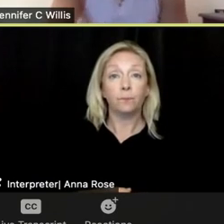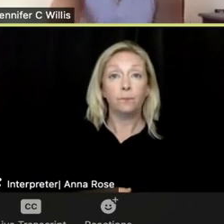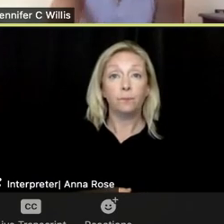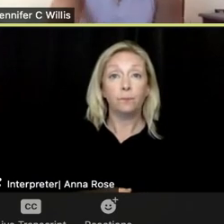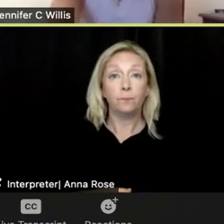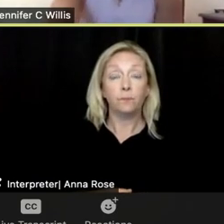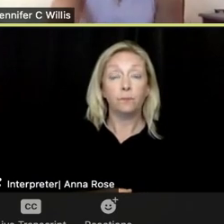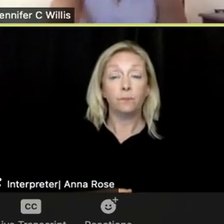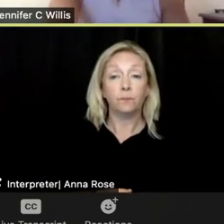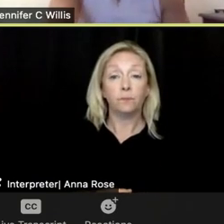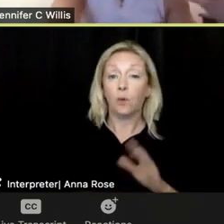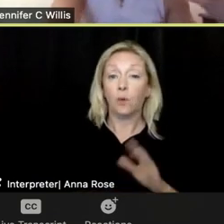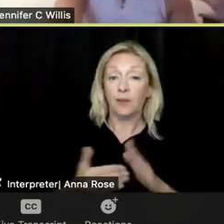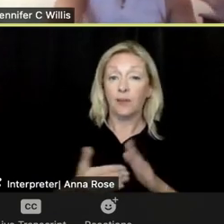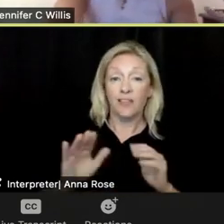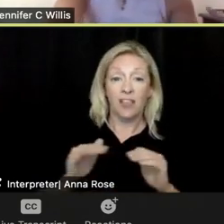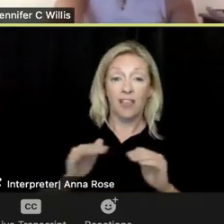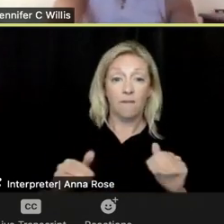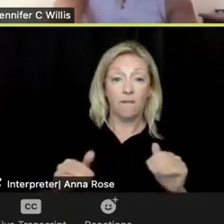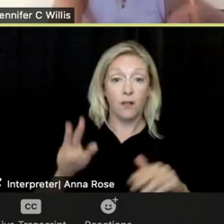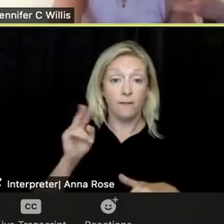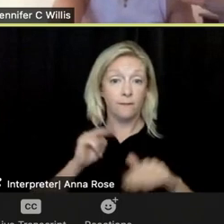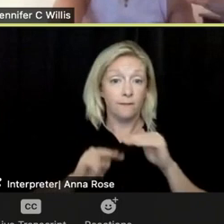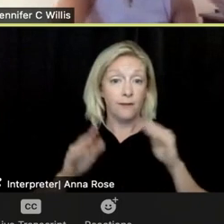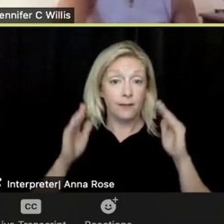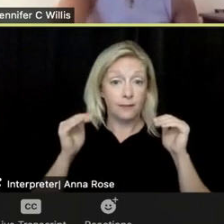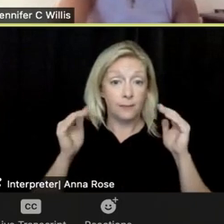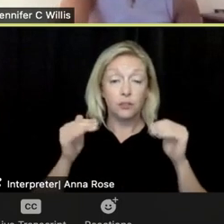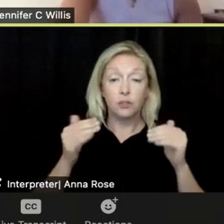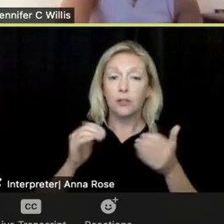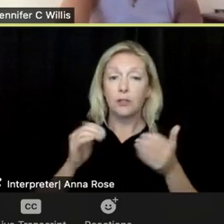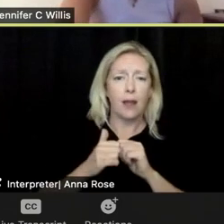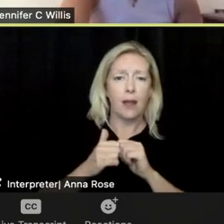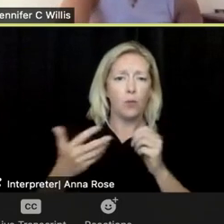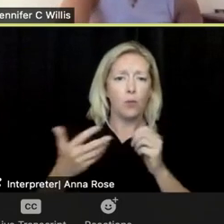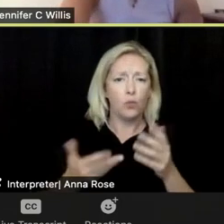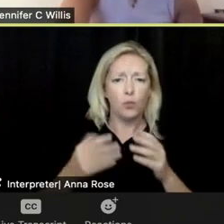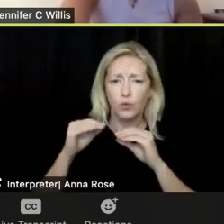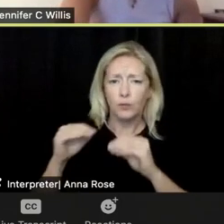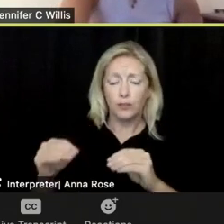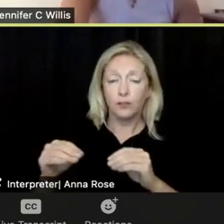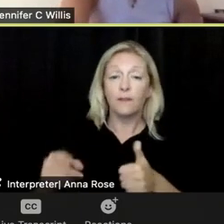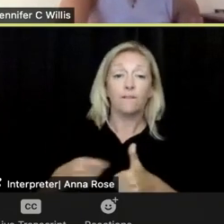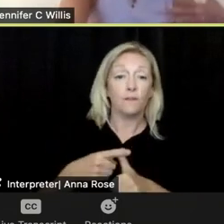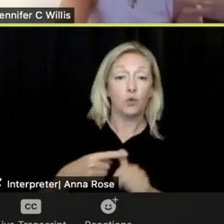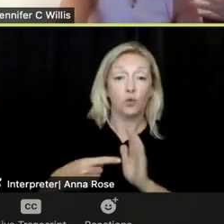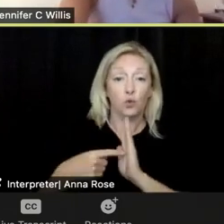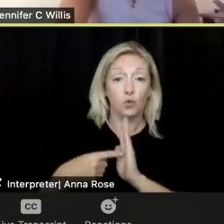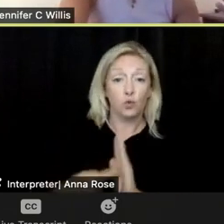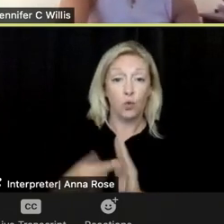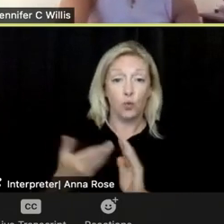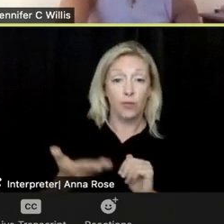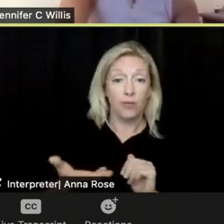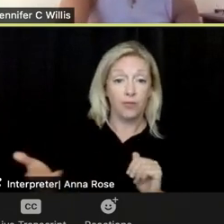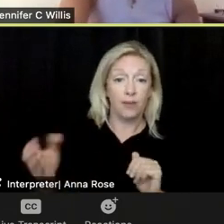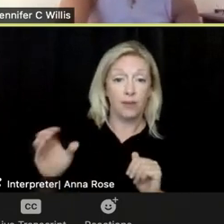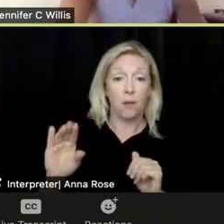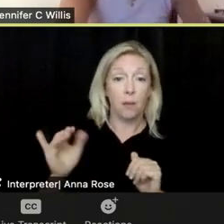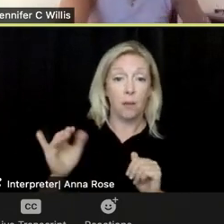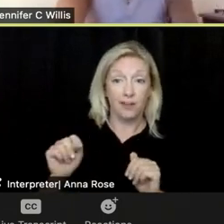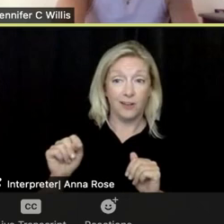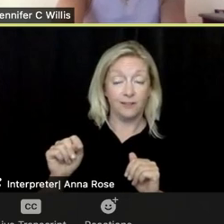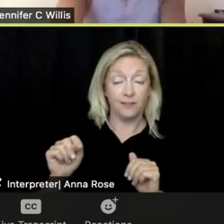So at the asset anticipation level, how do we present these items? We're showing the student whatever the object is that we're using right before